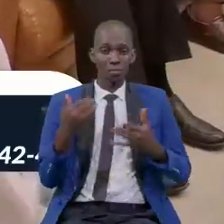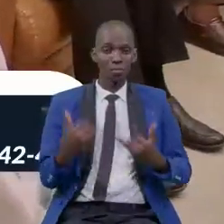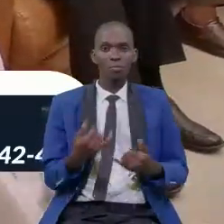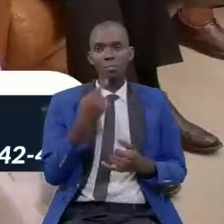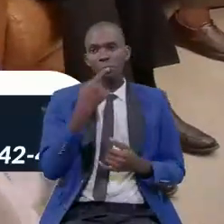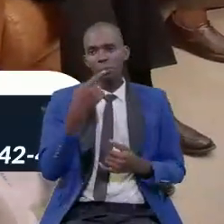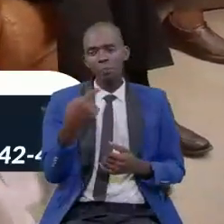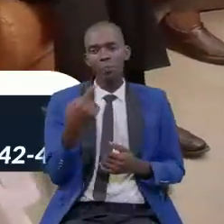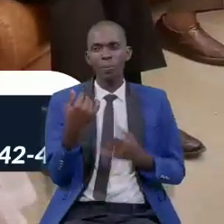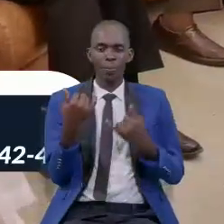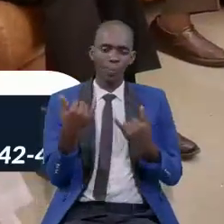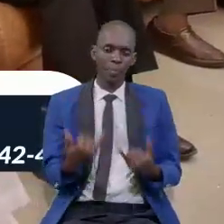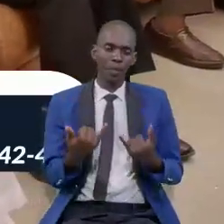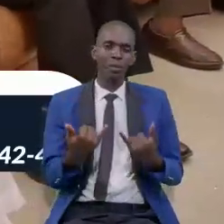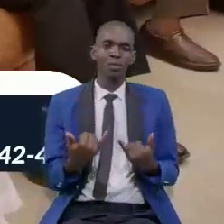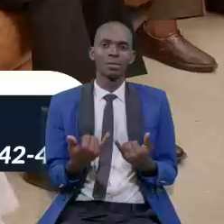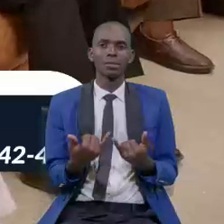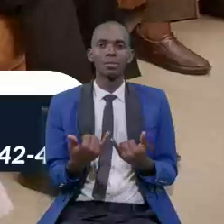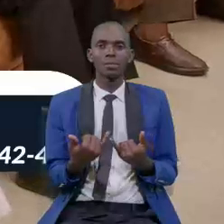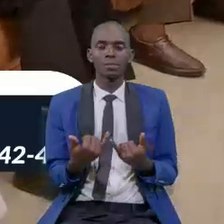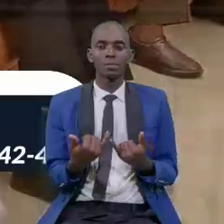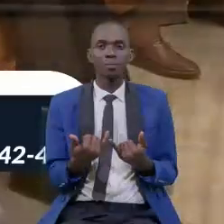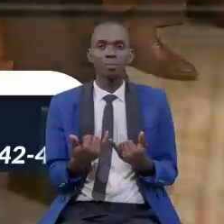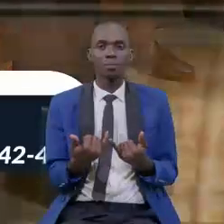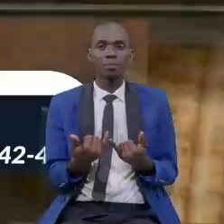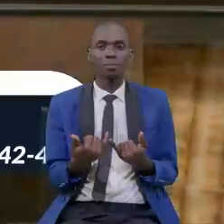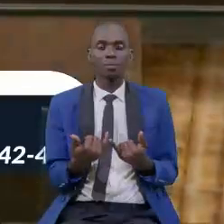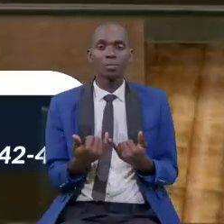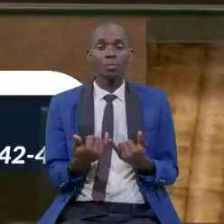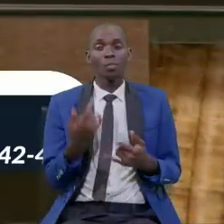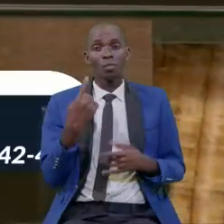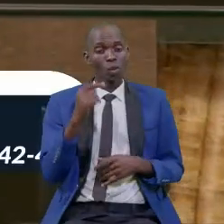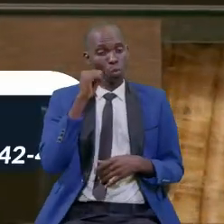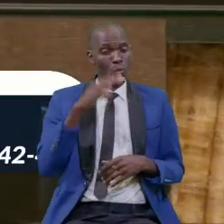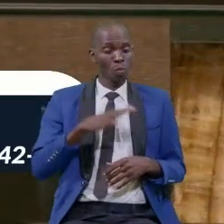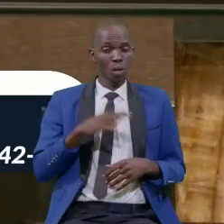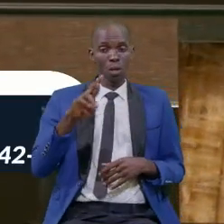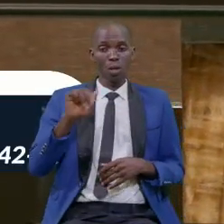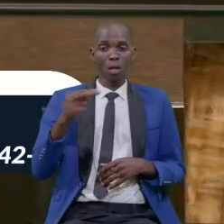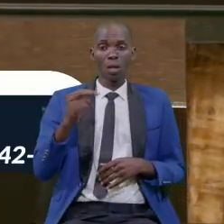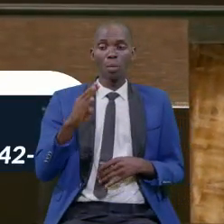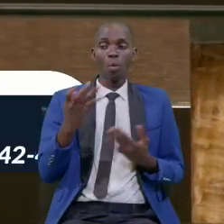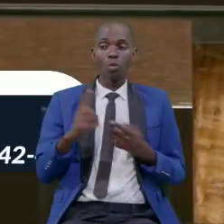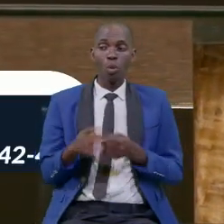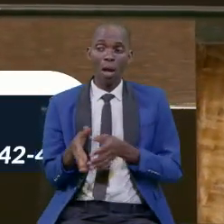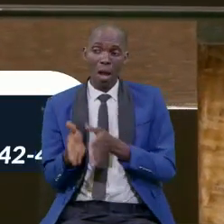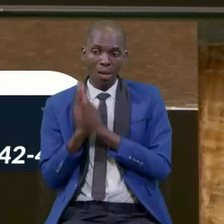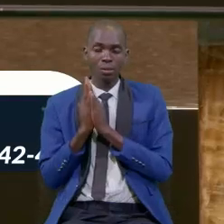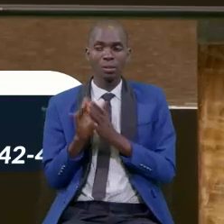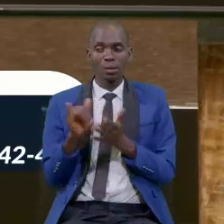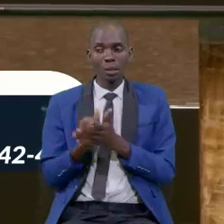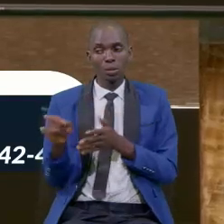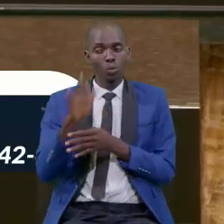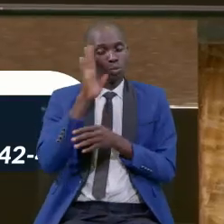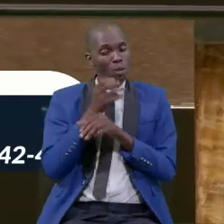says, now. She was going to ask them that she will be spared. She